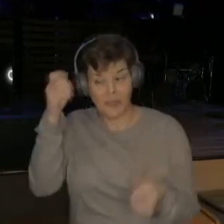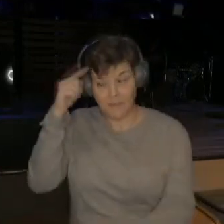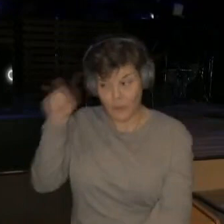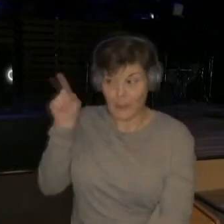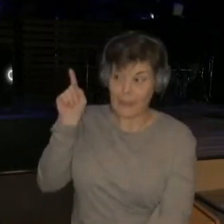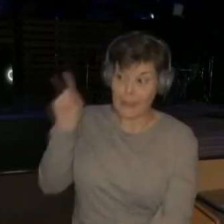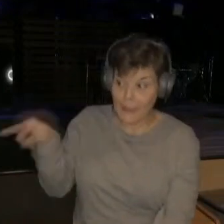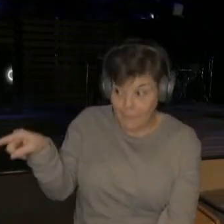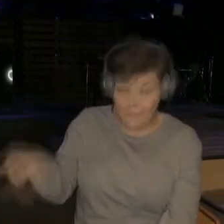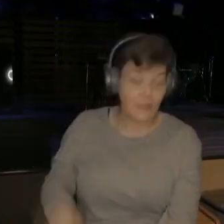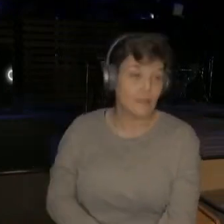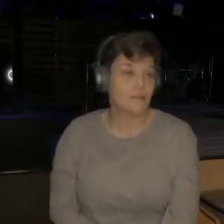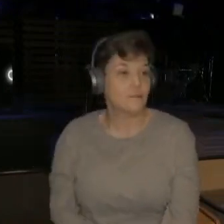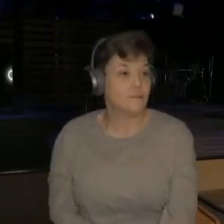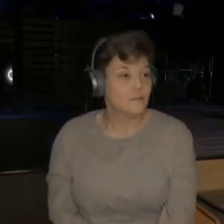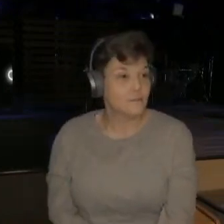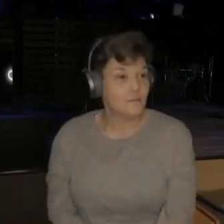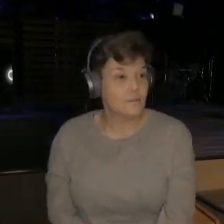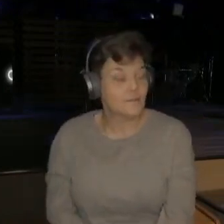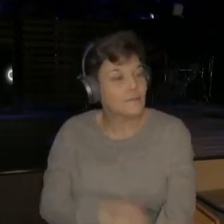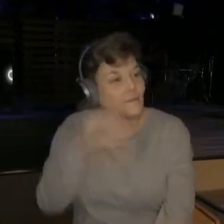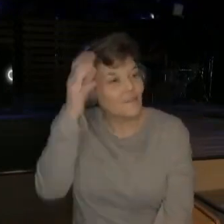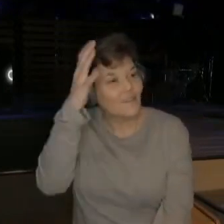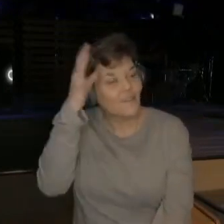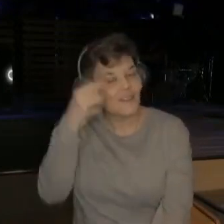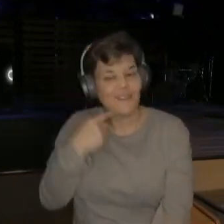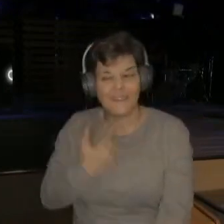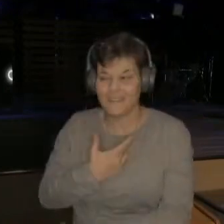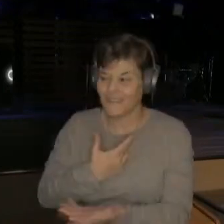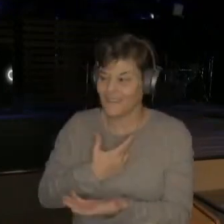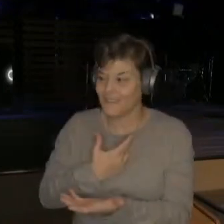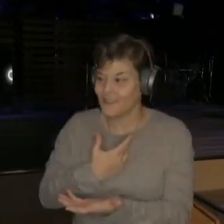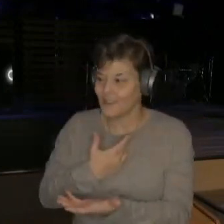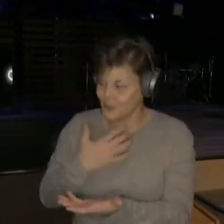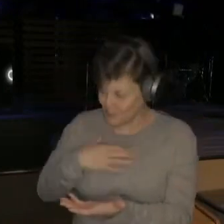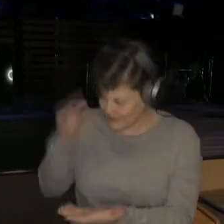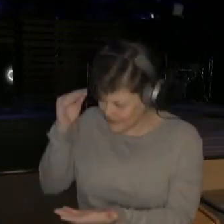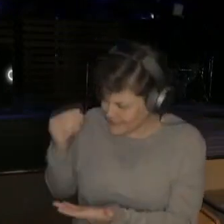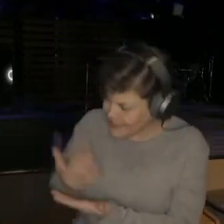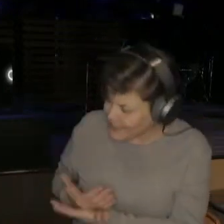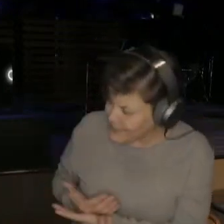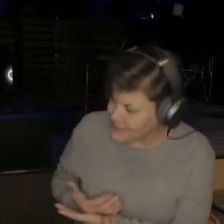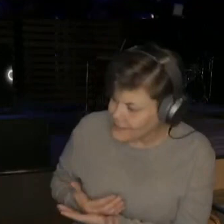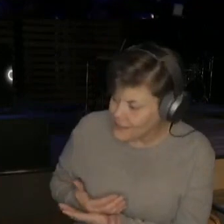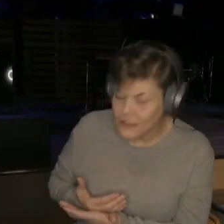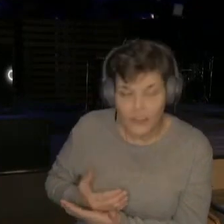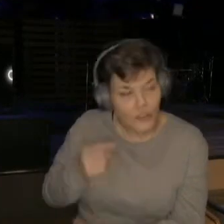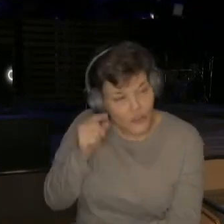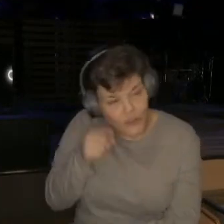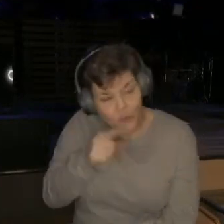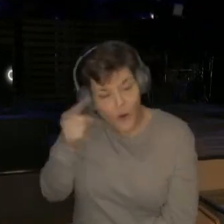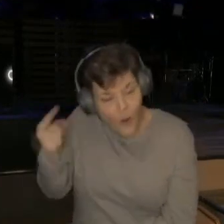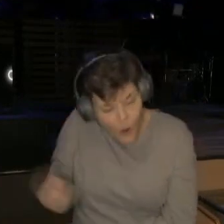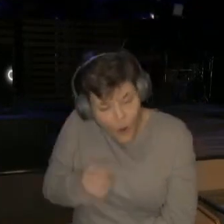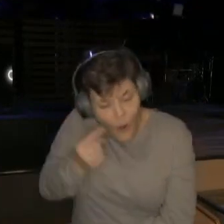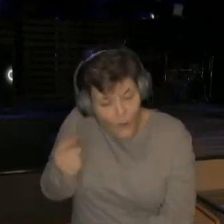The father said, my son, you are always with me by my side.